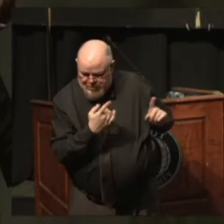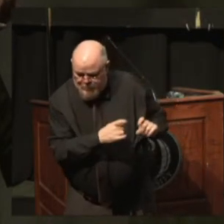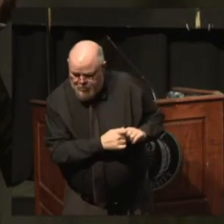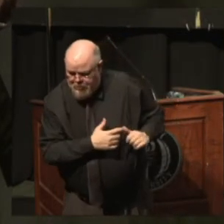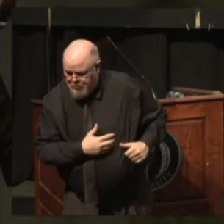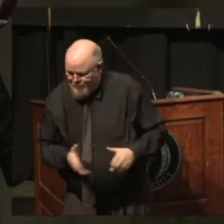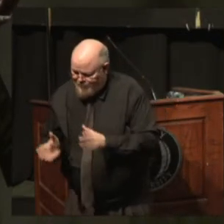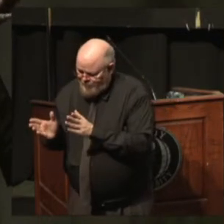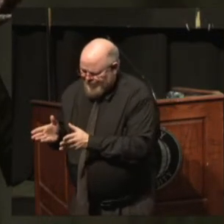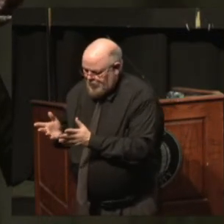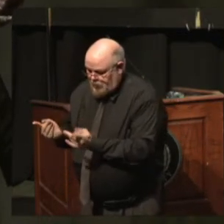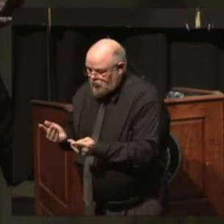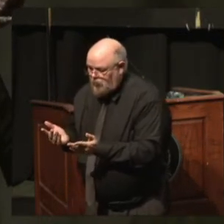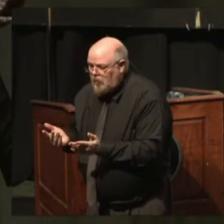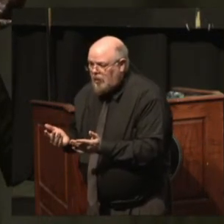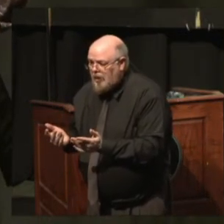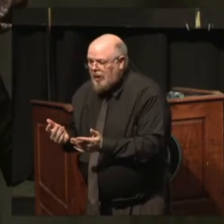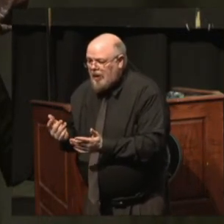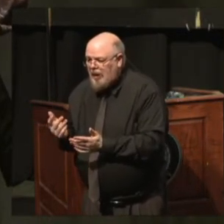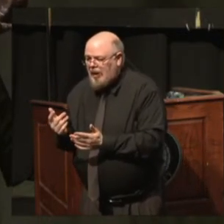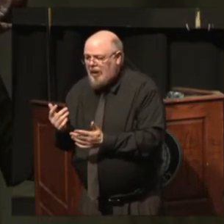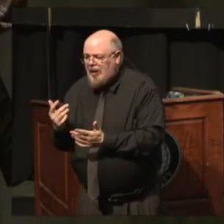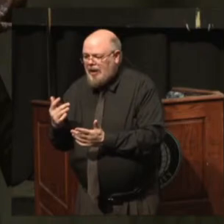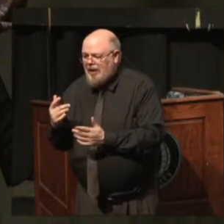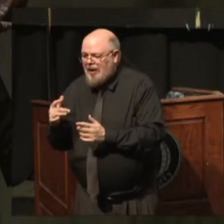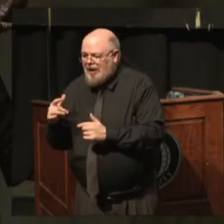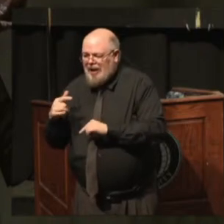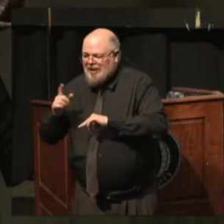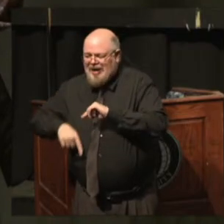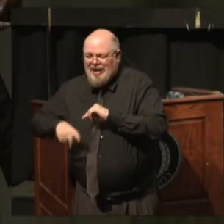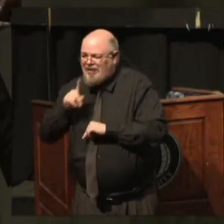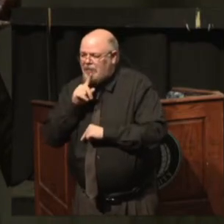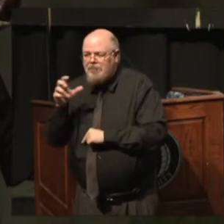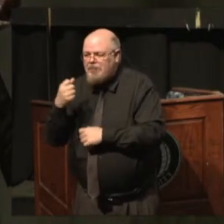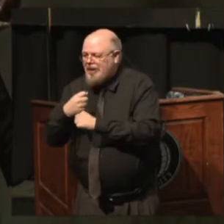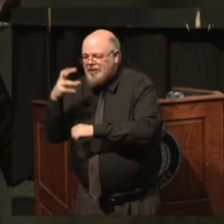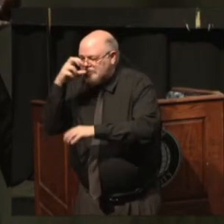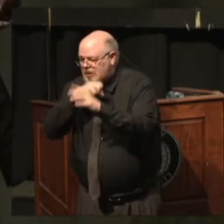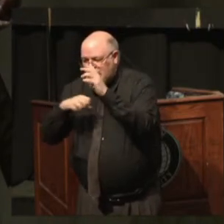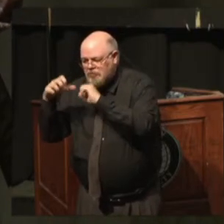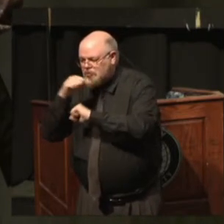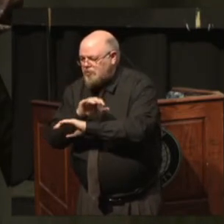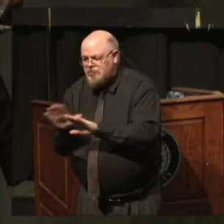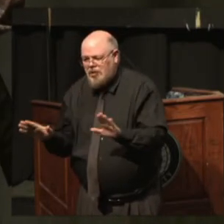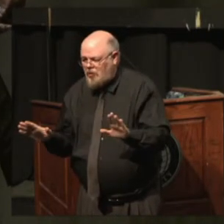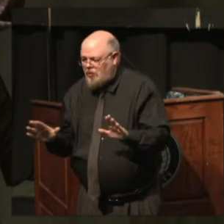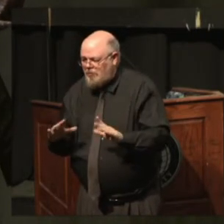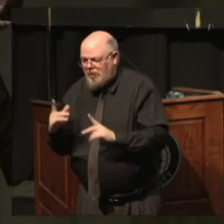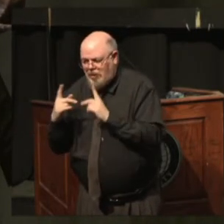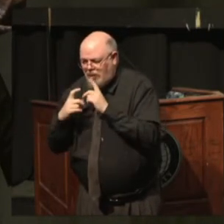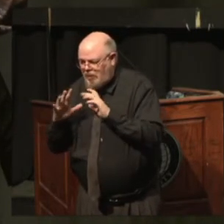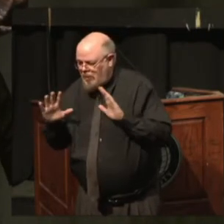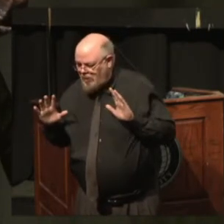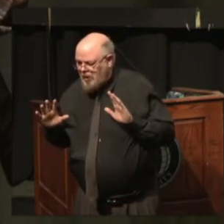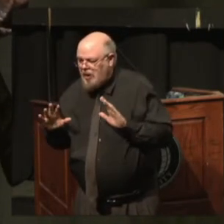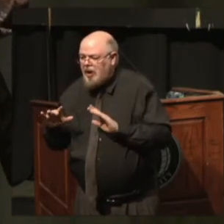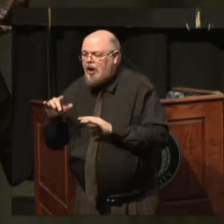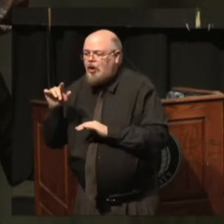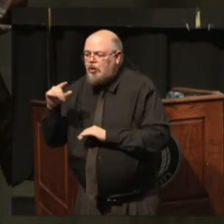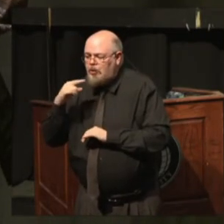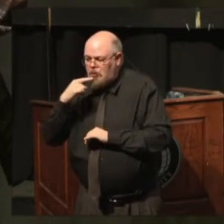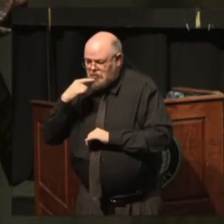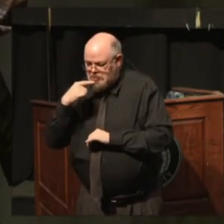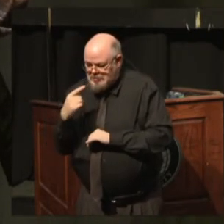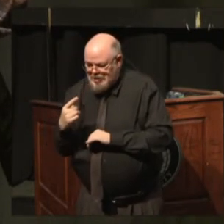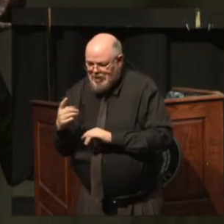something else. I can't keep asking those questions. Because when you ask those questions, what happens? You stay